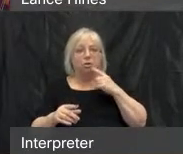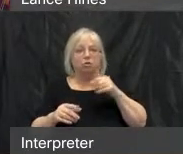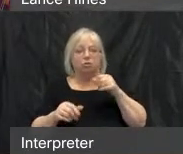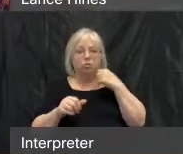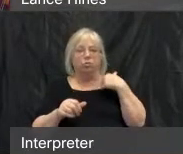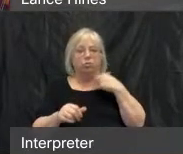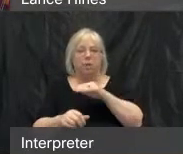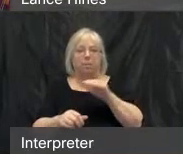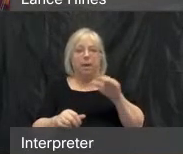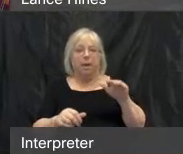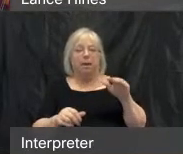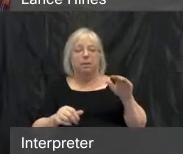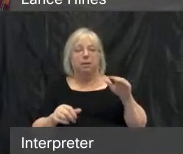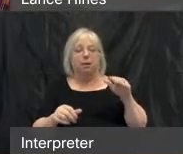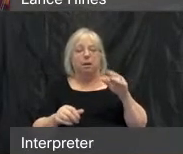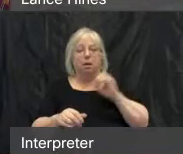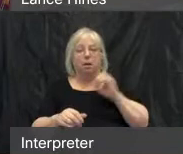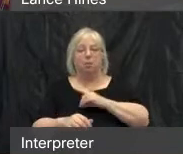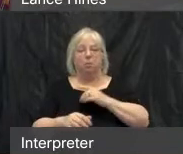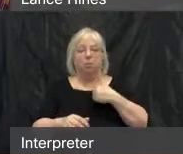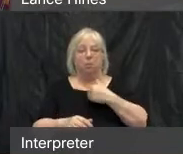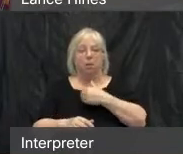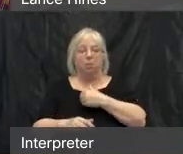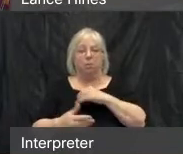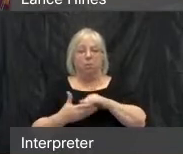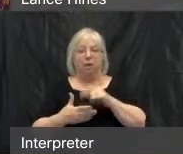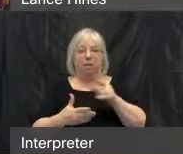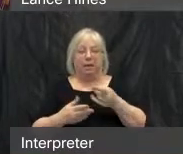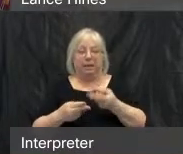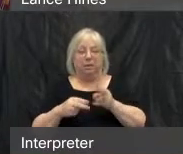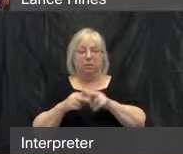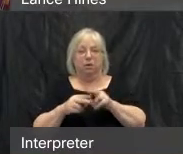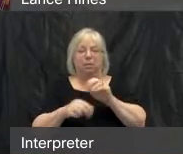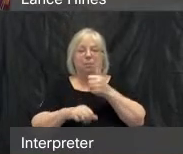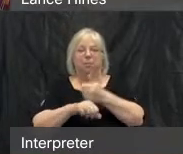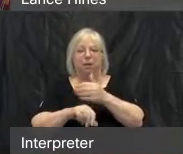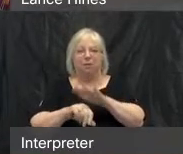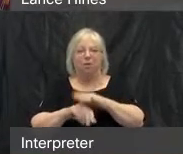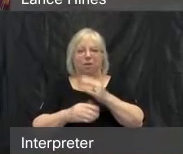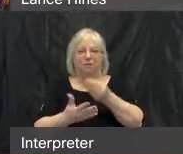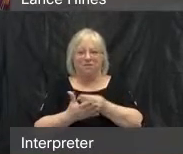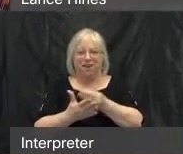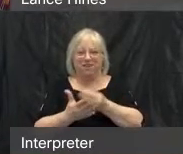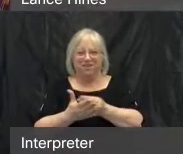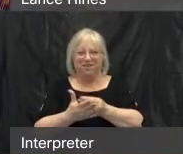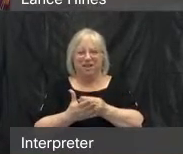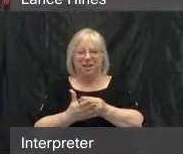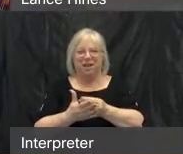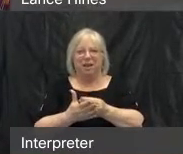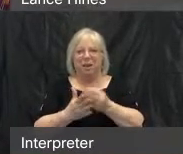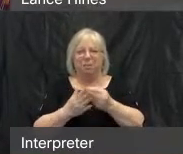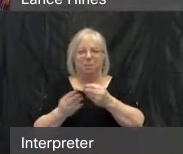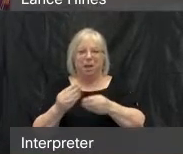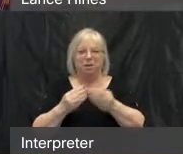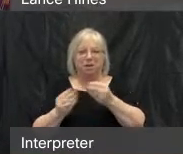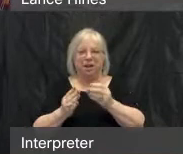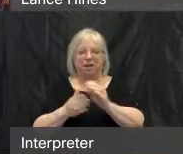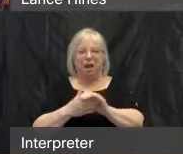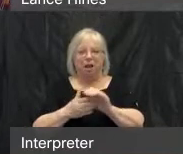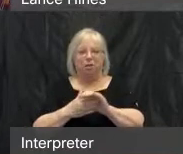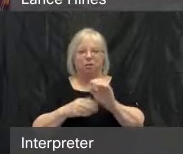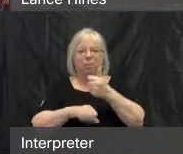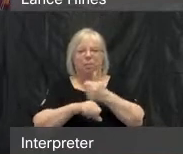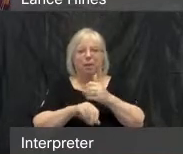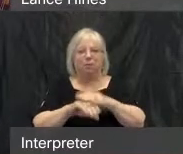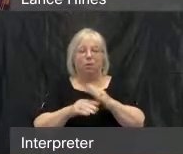board members that we predicate these increases based on the funds. Much of these dollars are based on